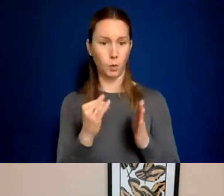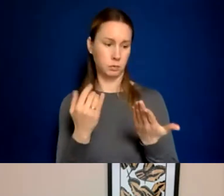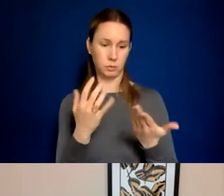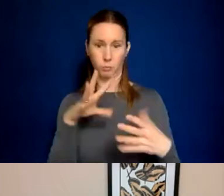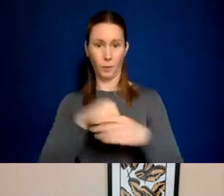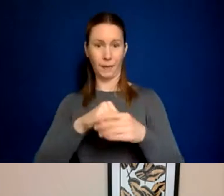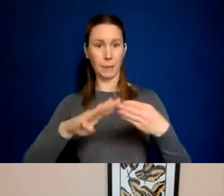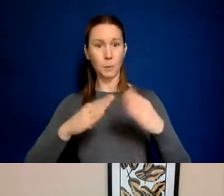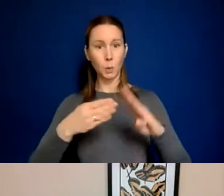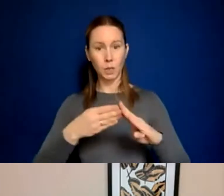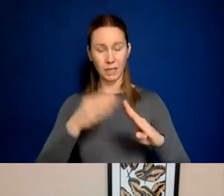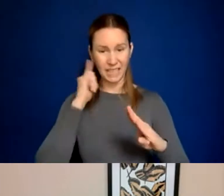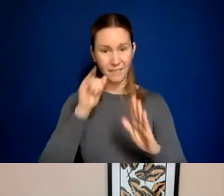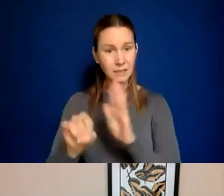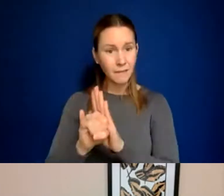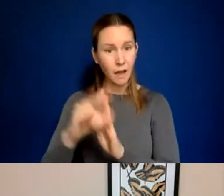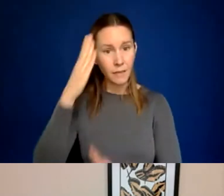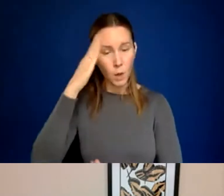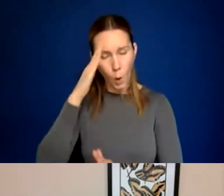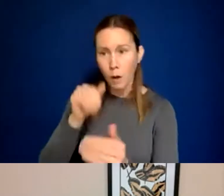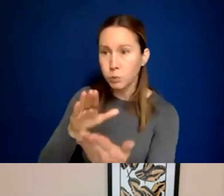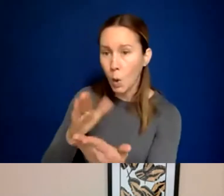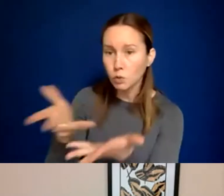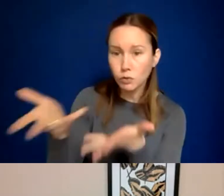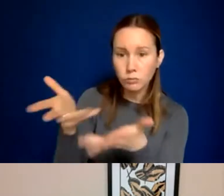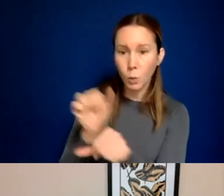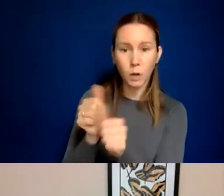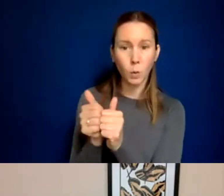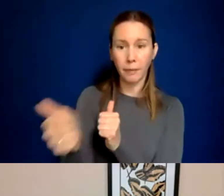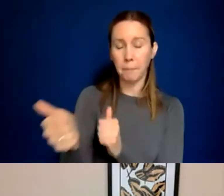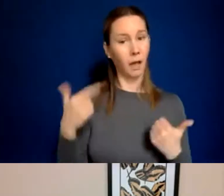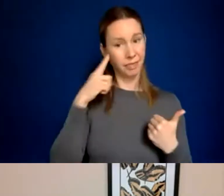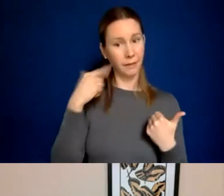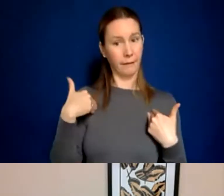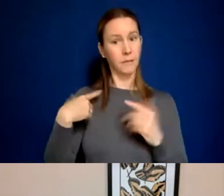to approach them and to work with them. I think it has potential.